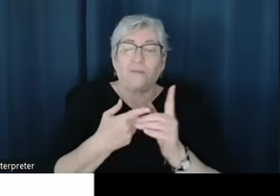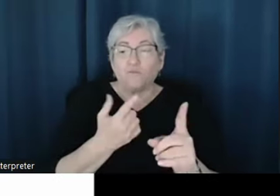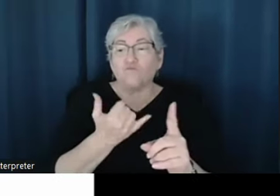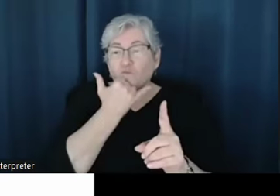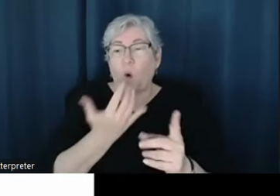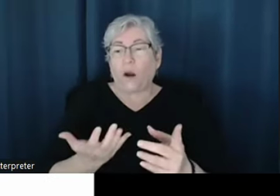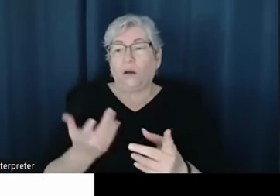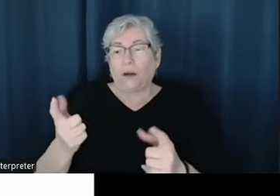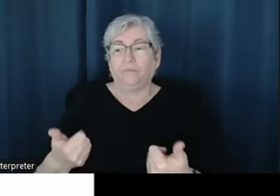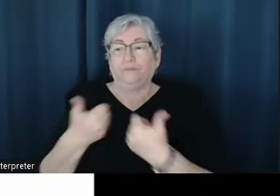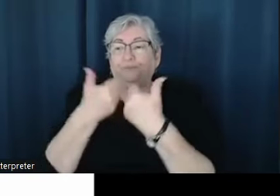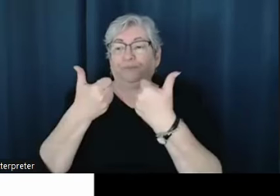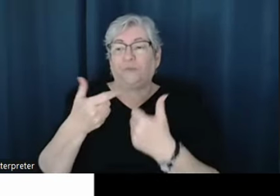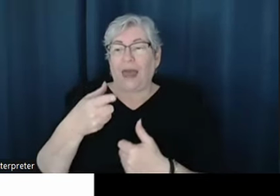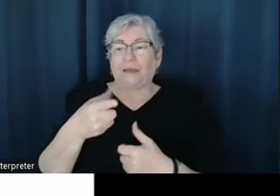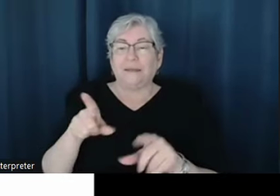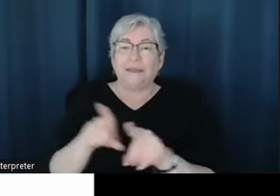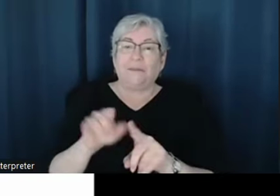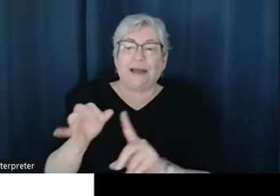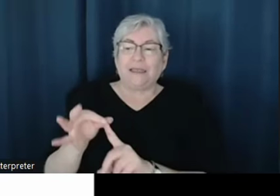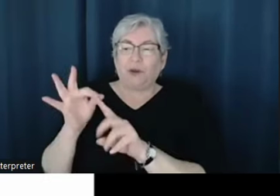you have to then challenge it, just like with special ed.